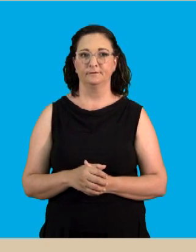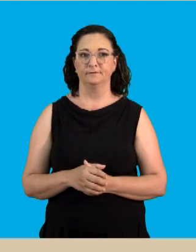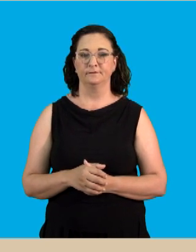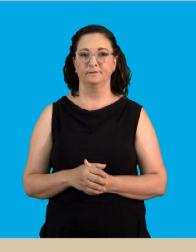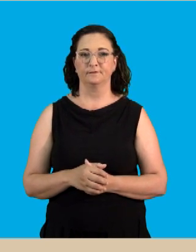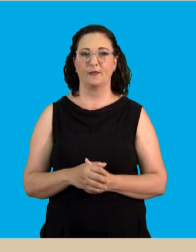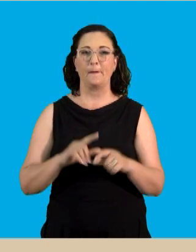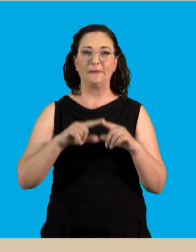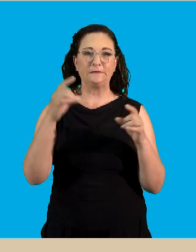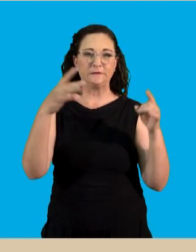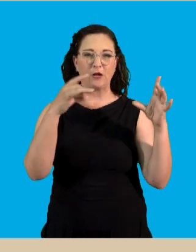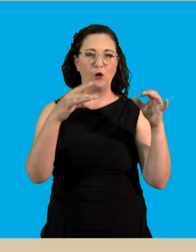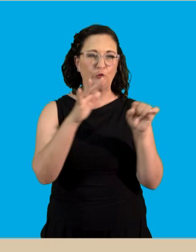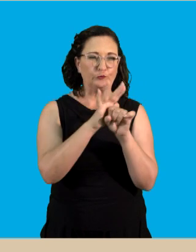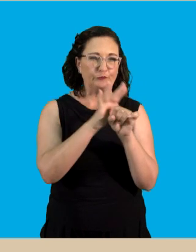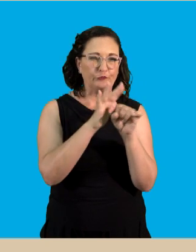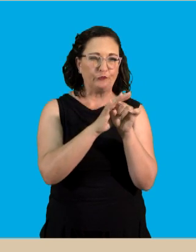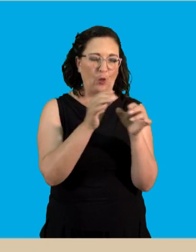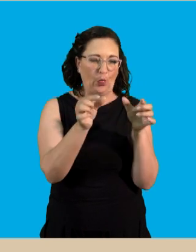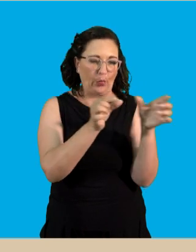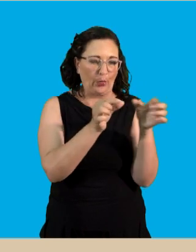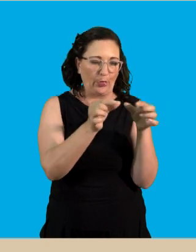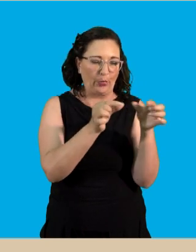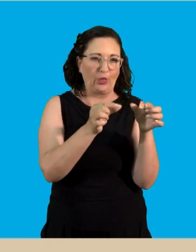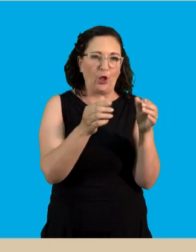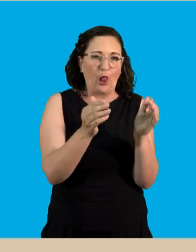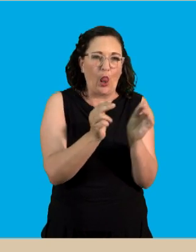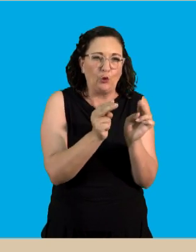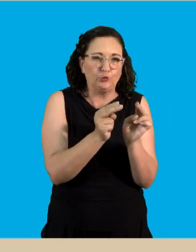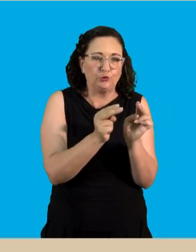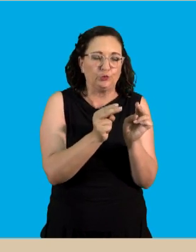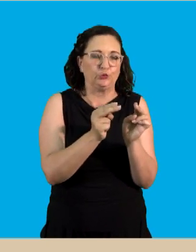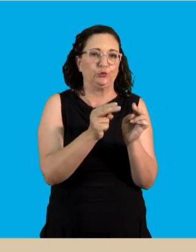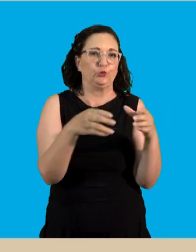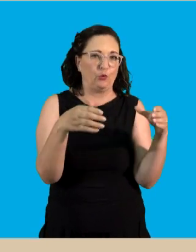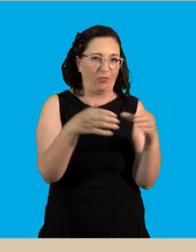are densely packed. They are densely packed